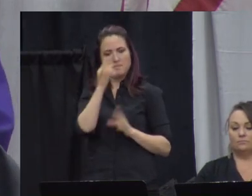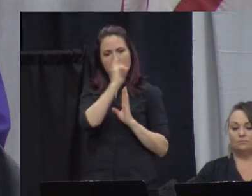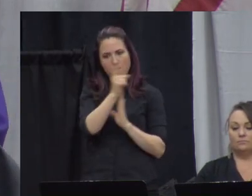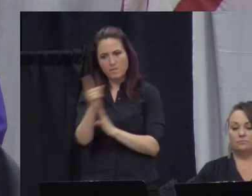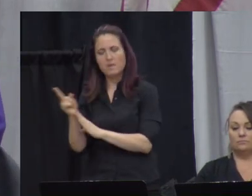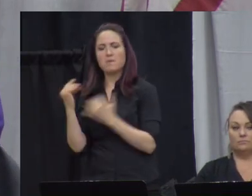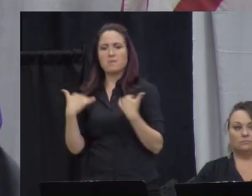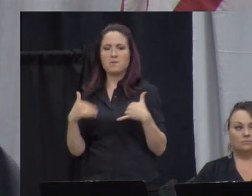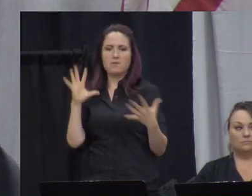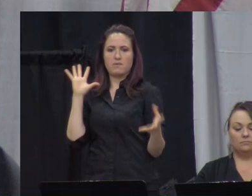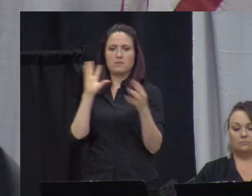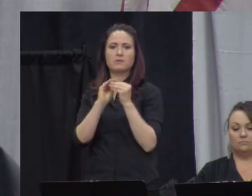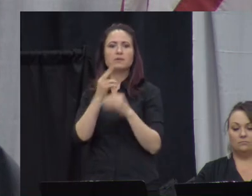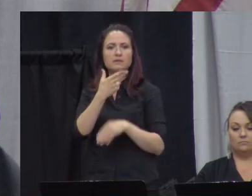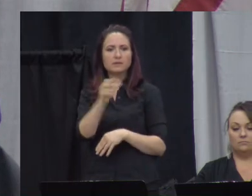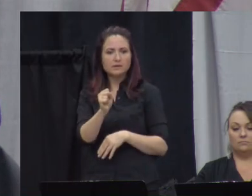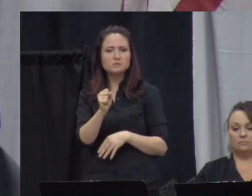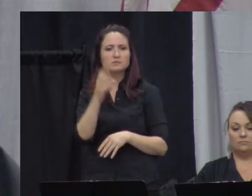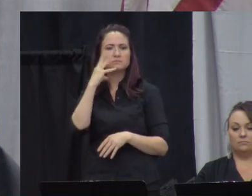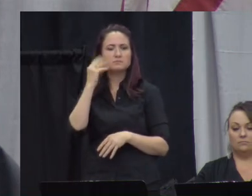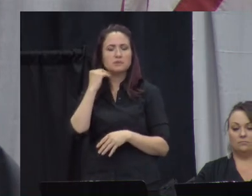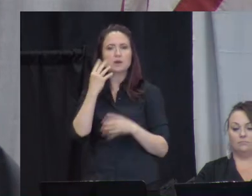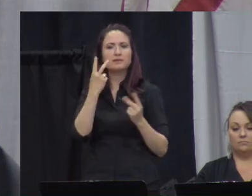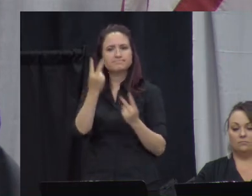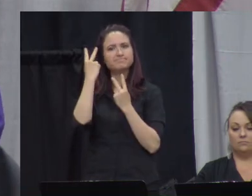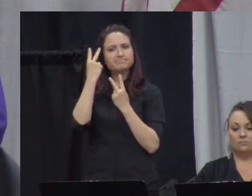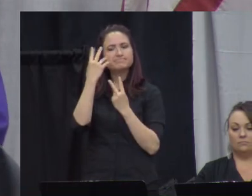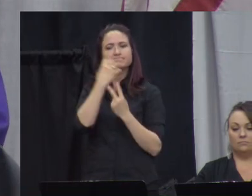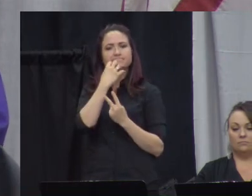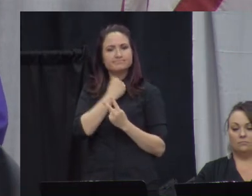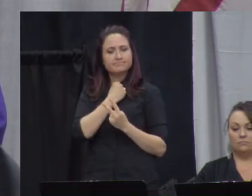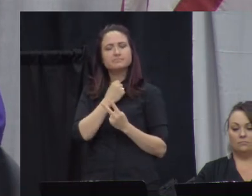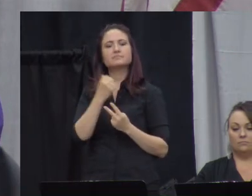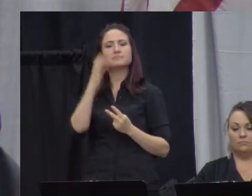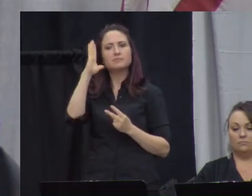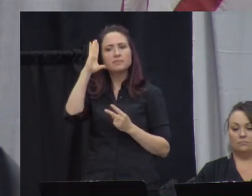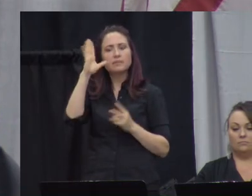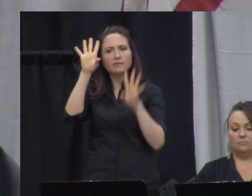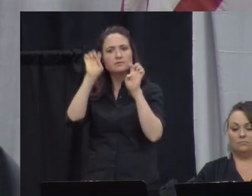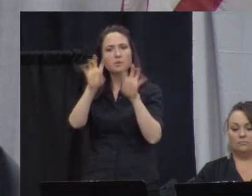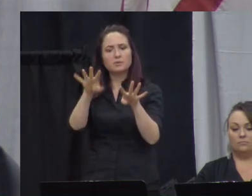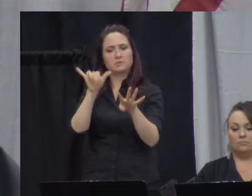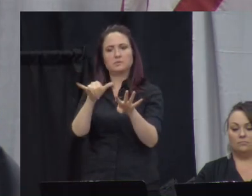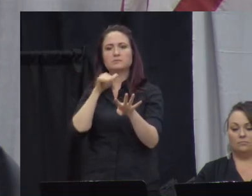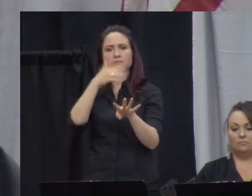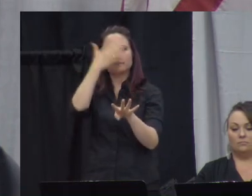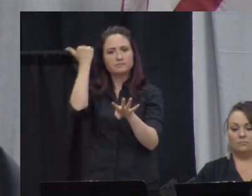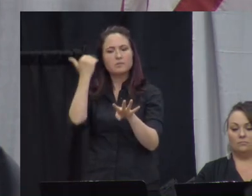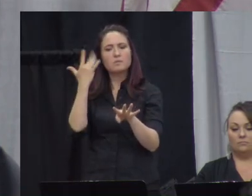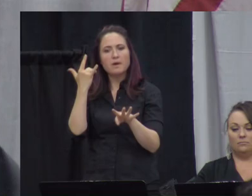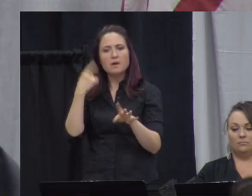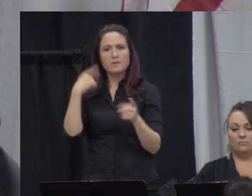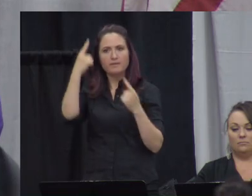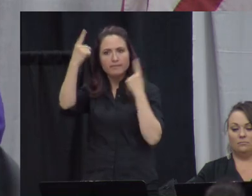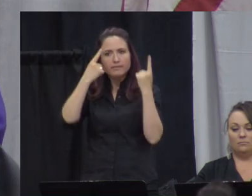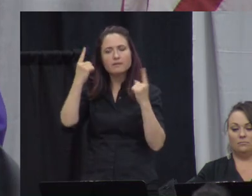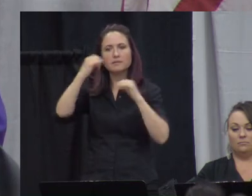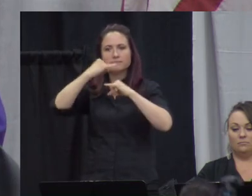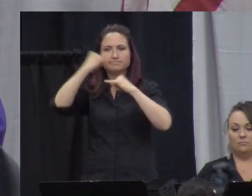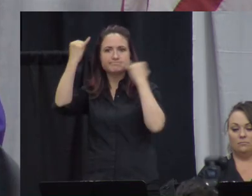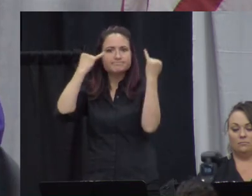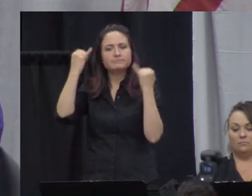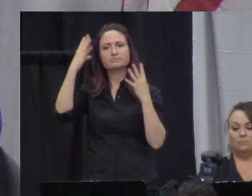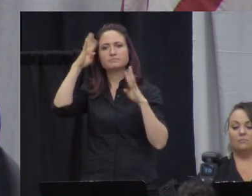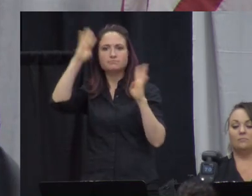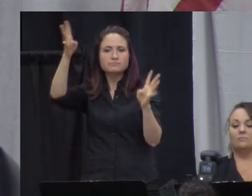high school experience memorable. But we should not forget the unknown. That unknown opens us to the idea of thinking and imagination. Such powerful